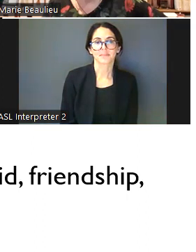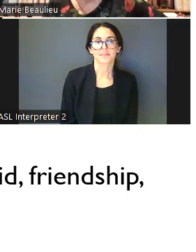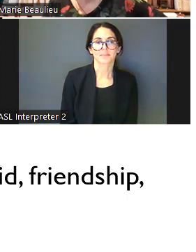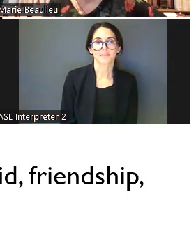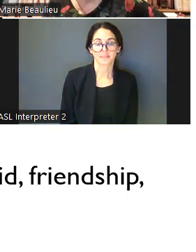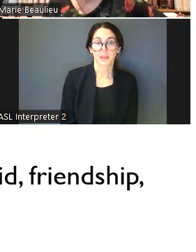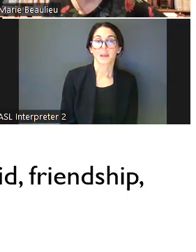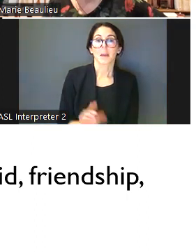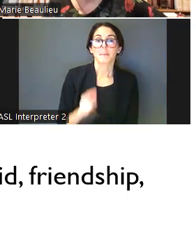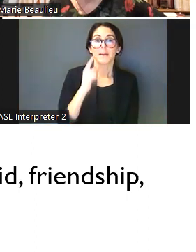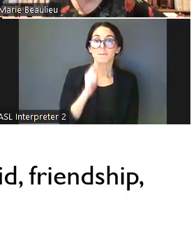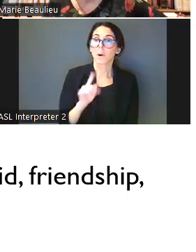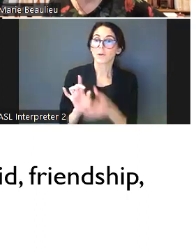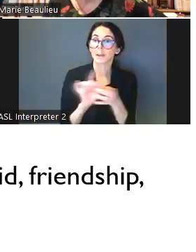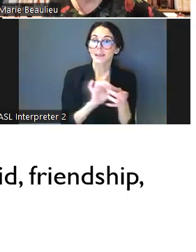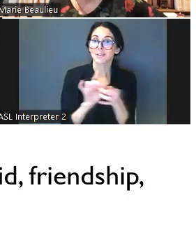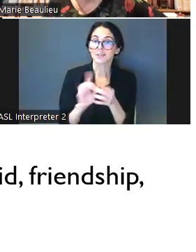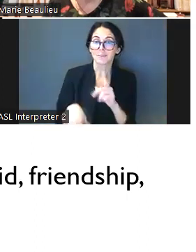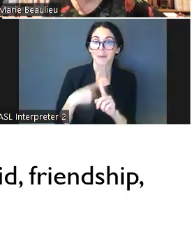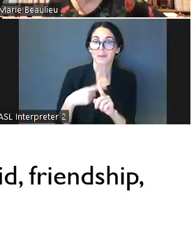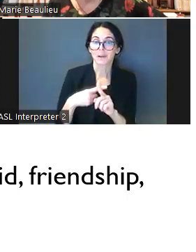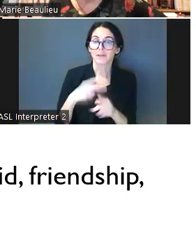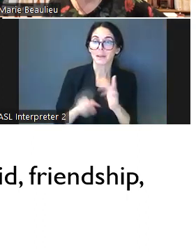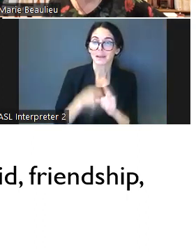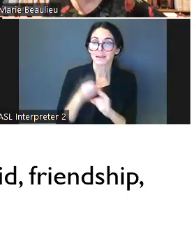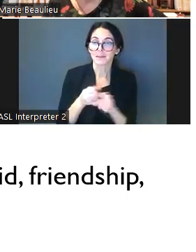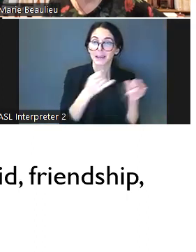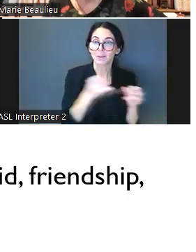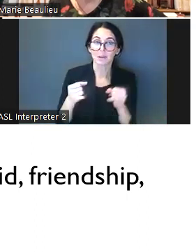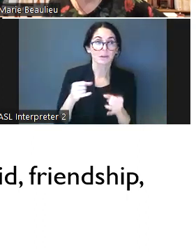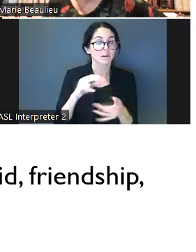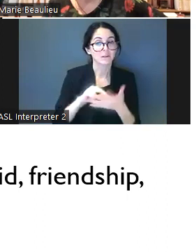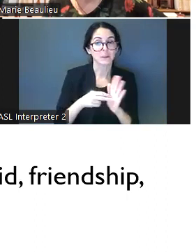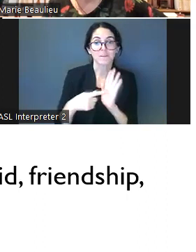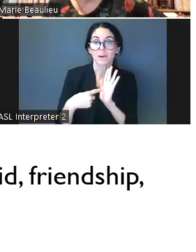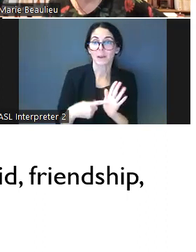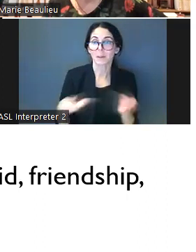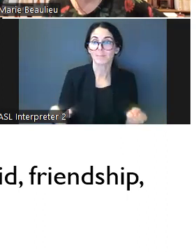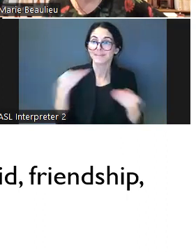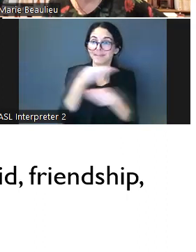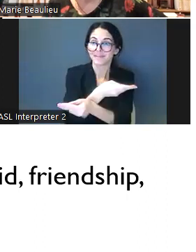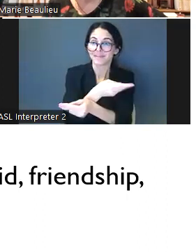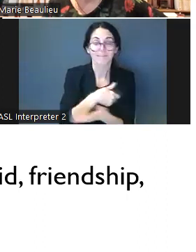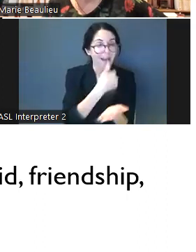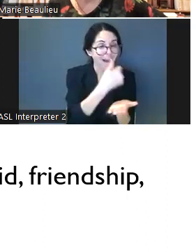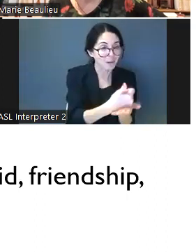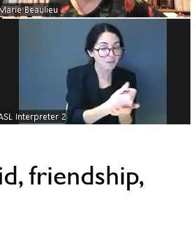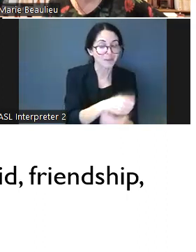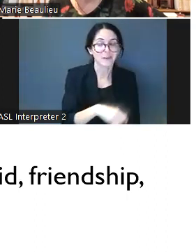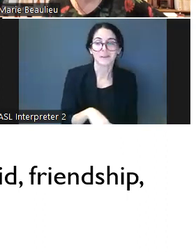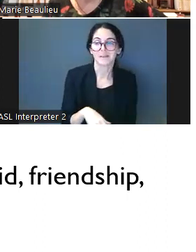that positively affects individuals. So it can be mutual aid. I present you a very